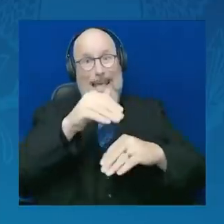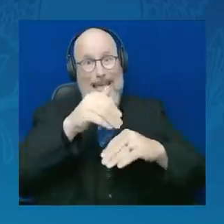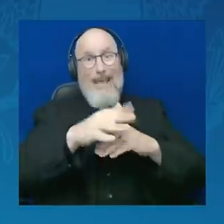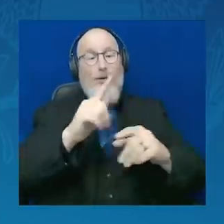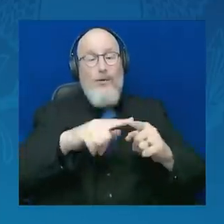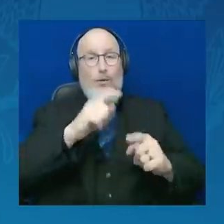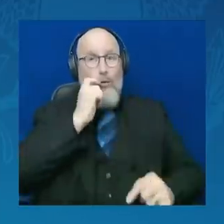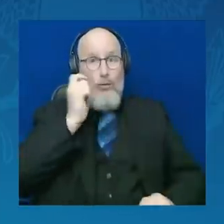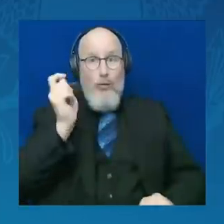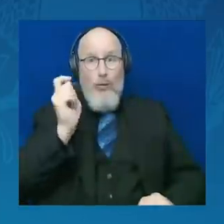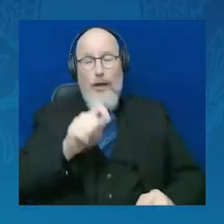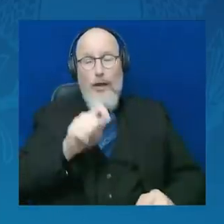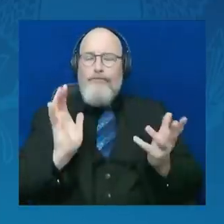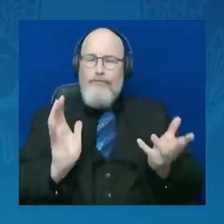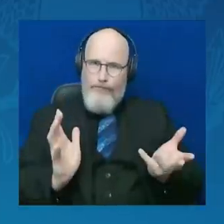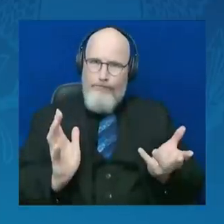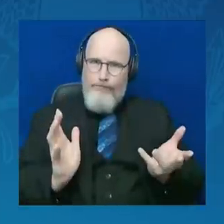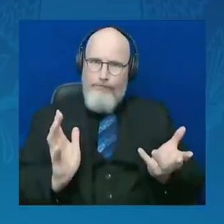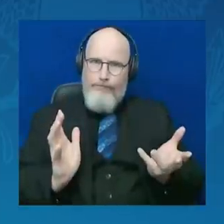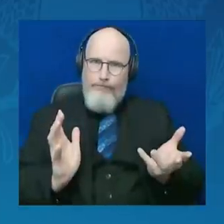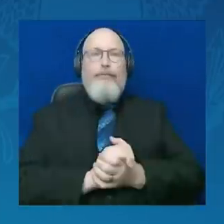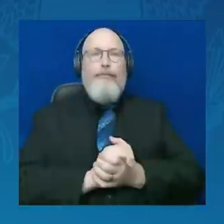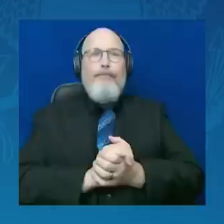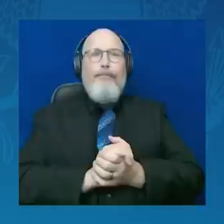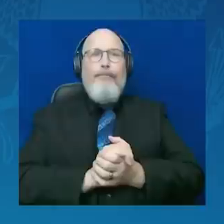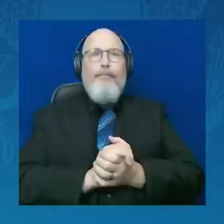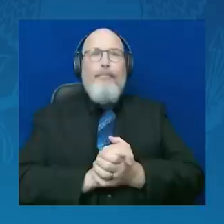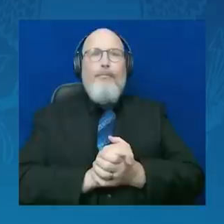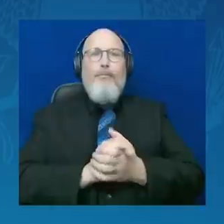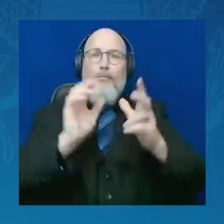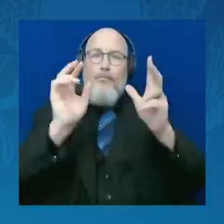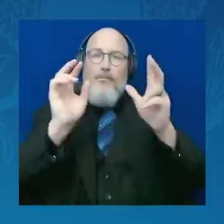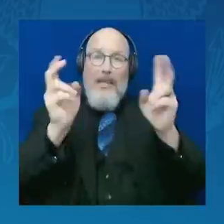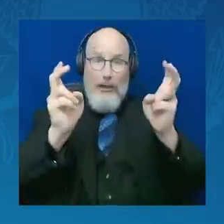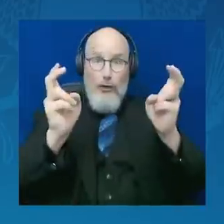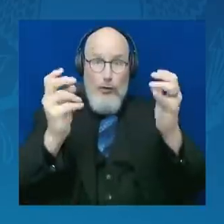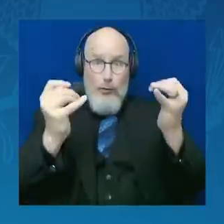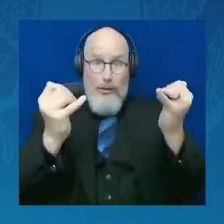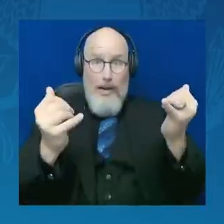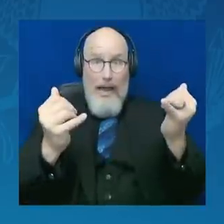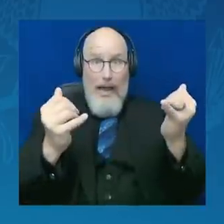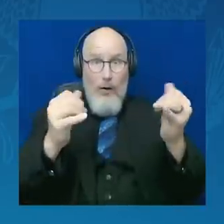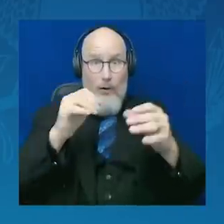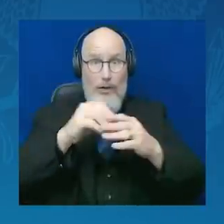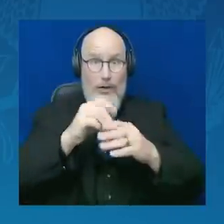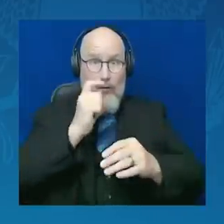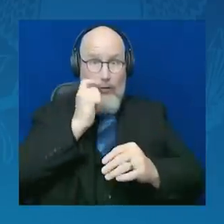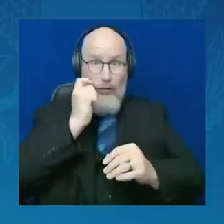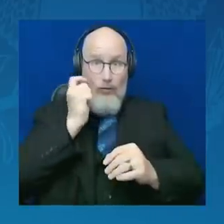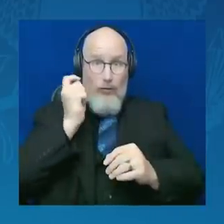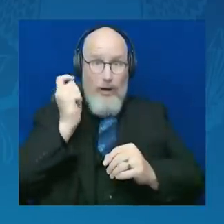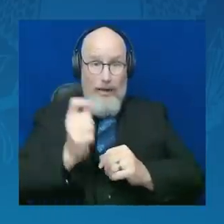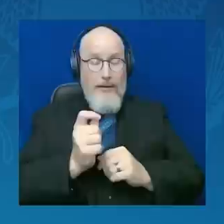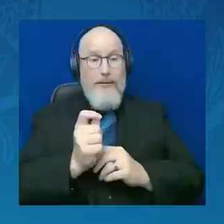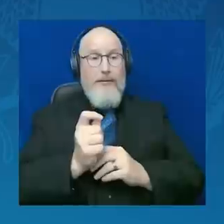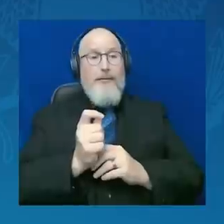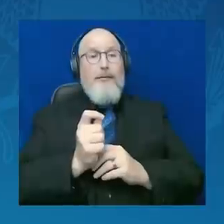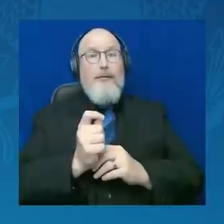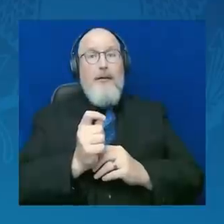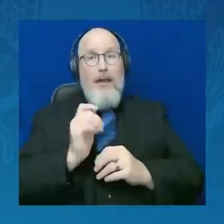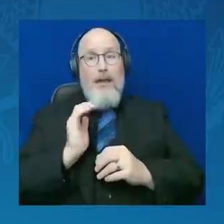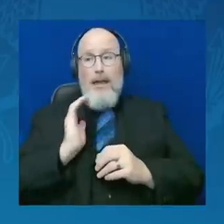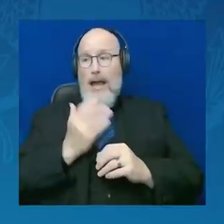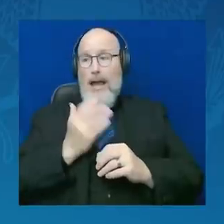the issue facing the Ukrainian people and our allies in the eastern